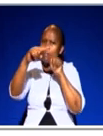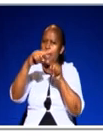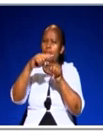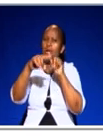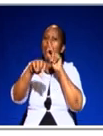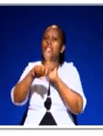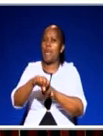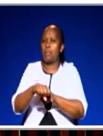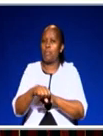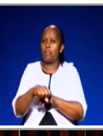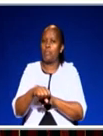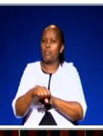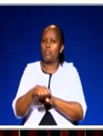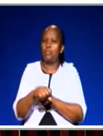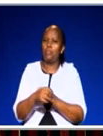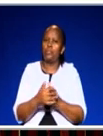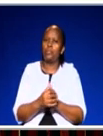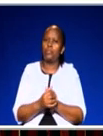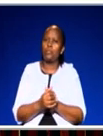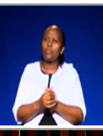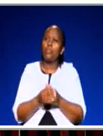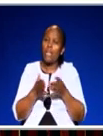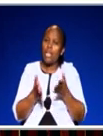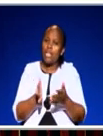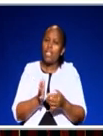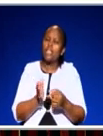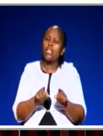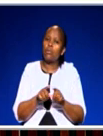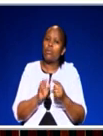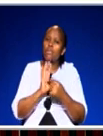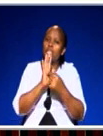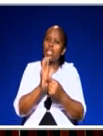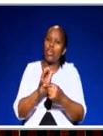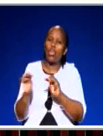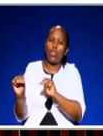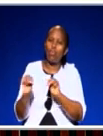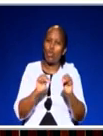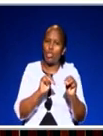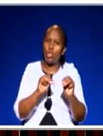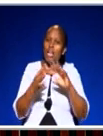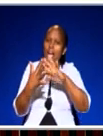taken within the flight. This could also be seen on the motion graphs.